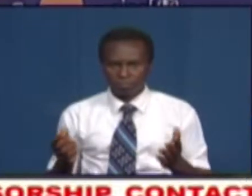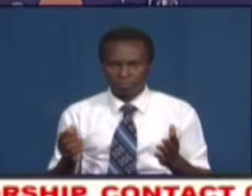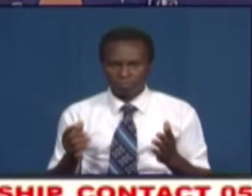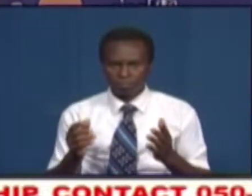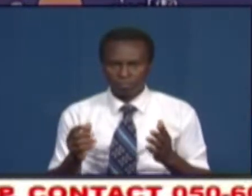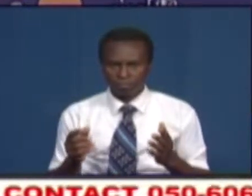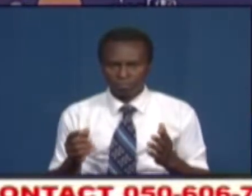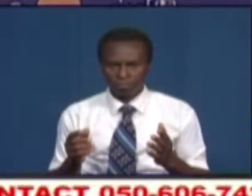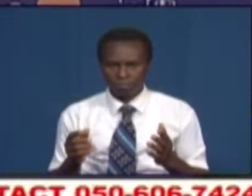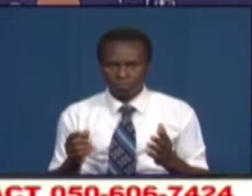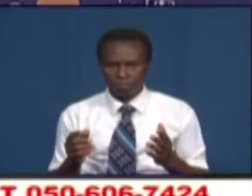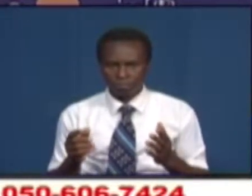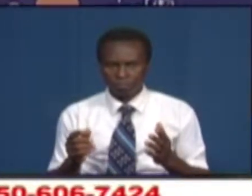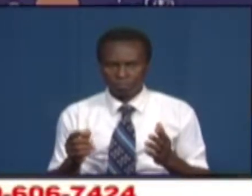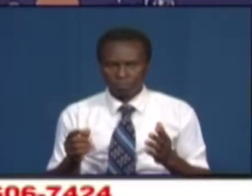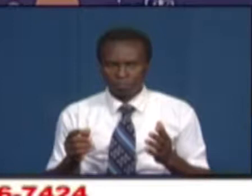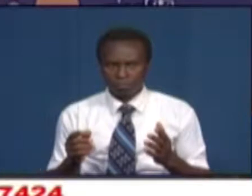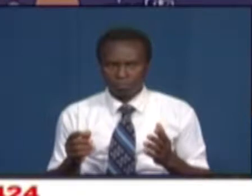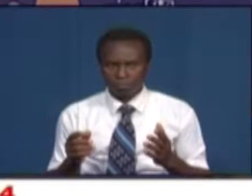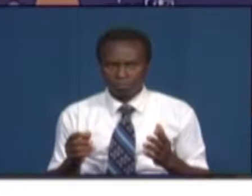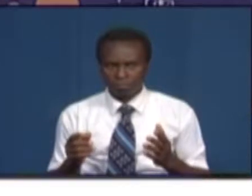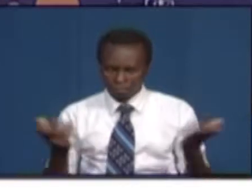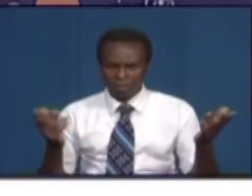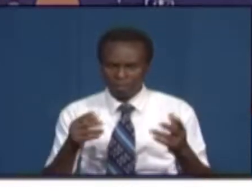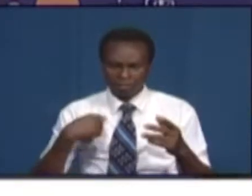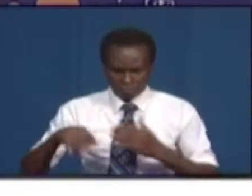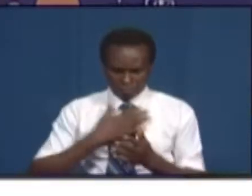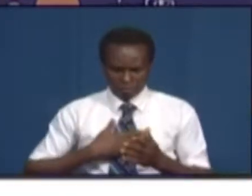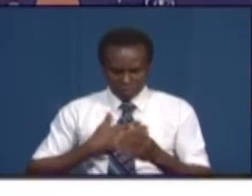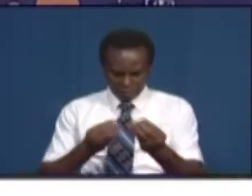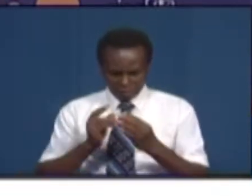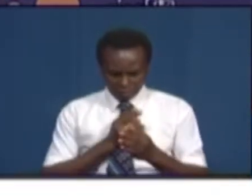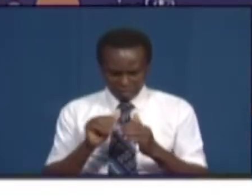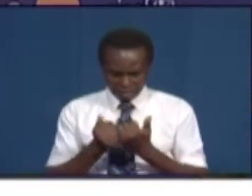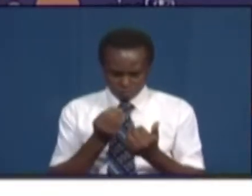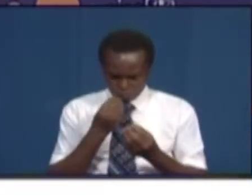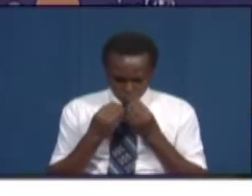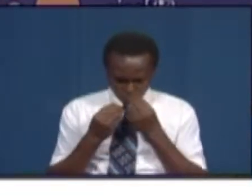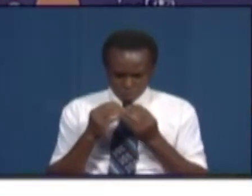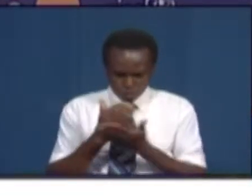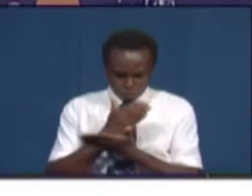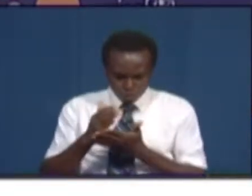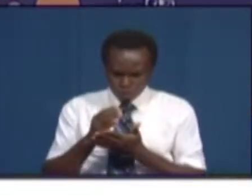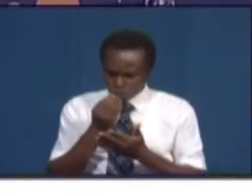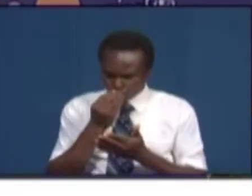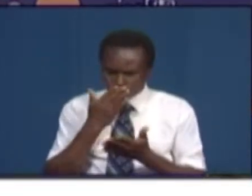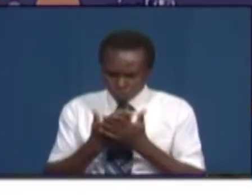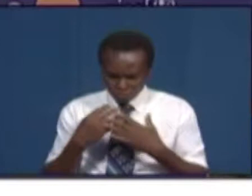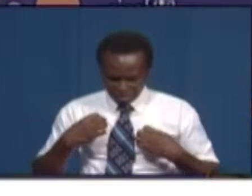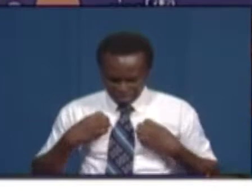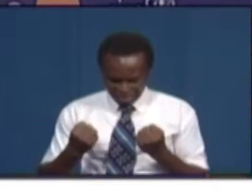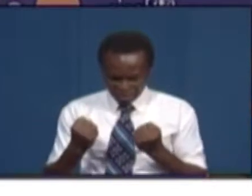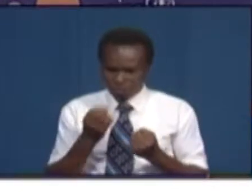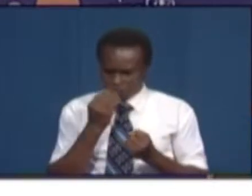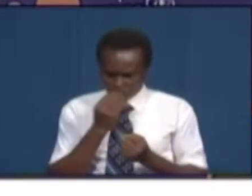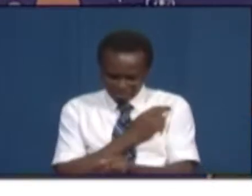know, you teach us how to do the carrot such that it looks so nice, and then you can't yes. prevent yourself from